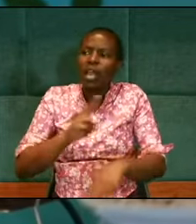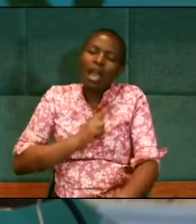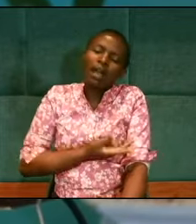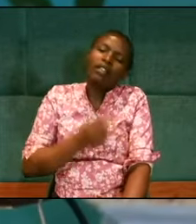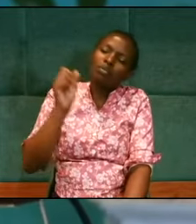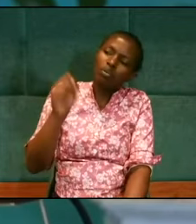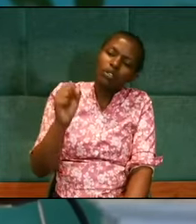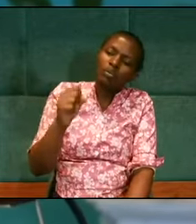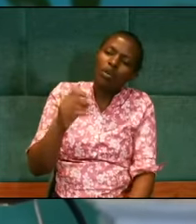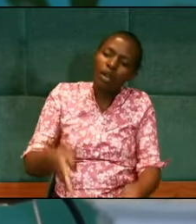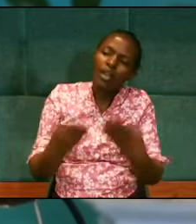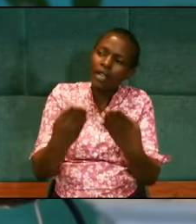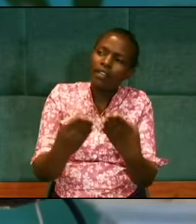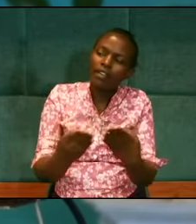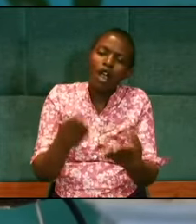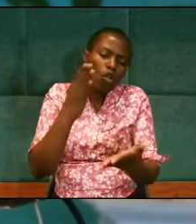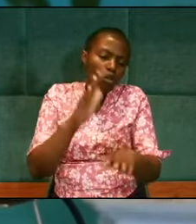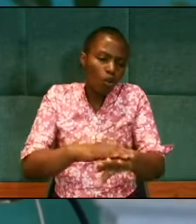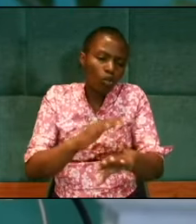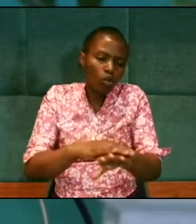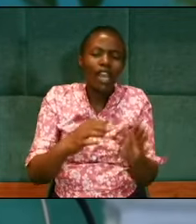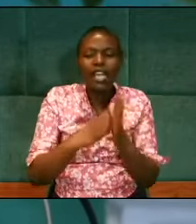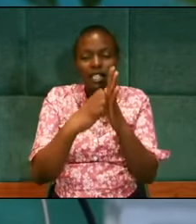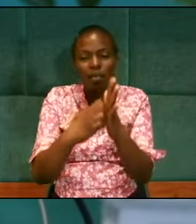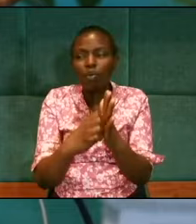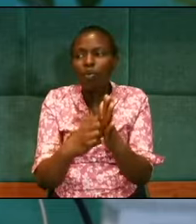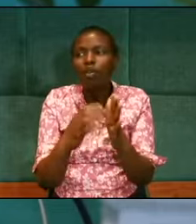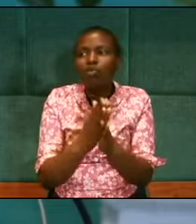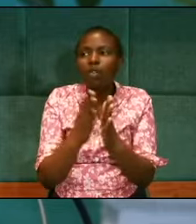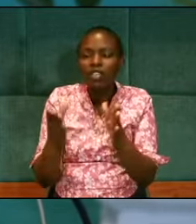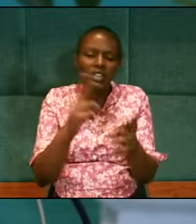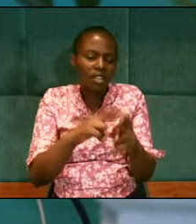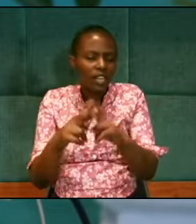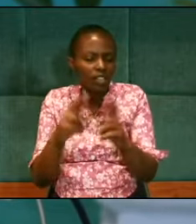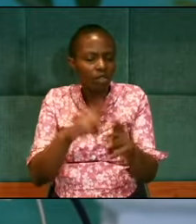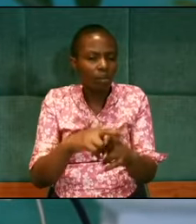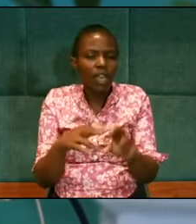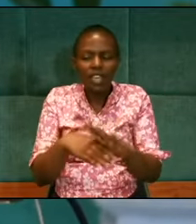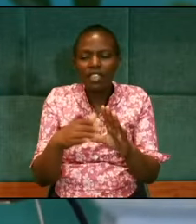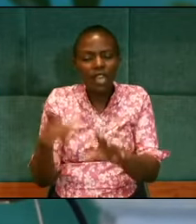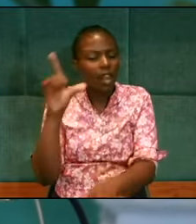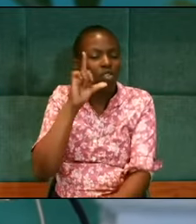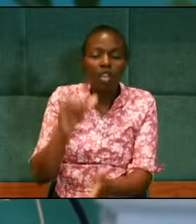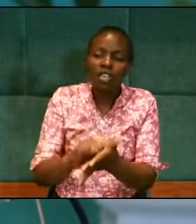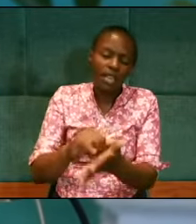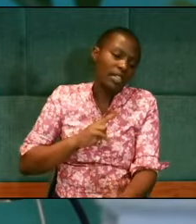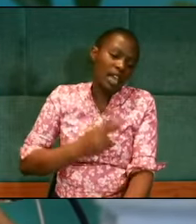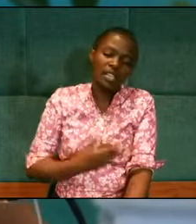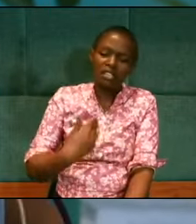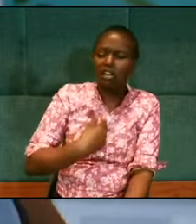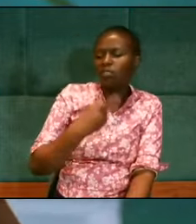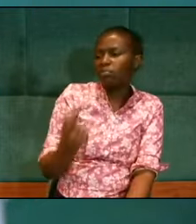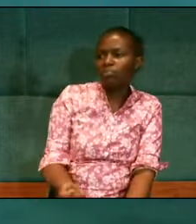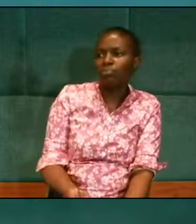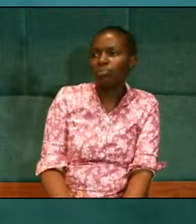of dating, the historical antecedent, the language and the culture pattern we have today.